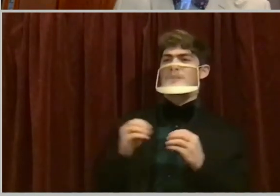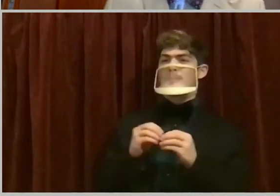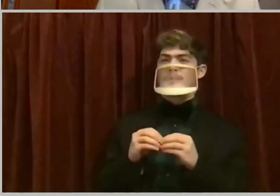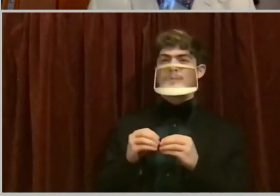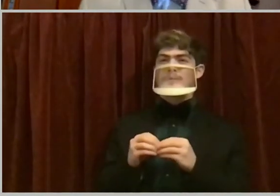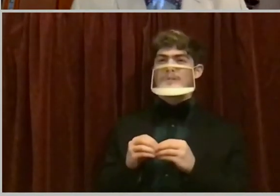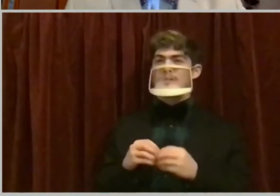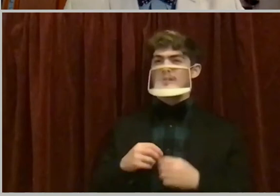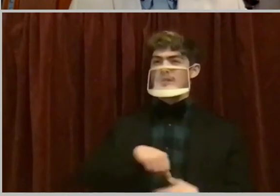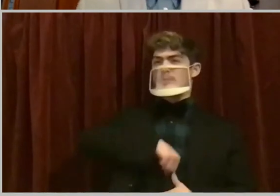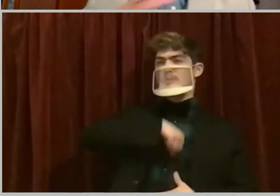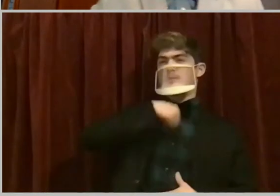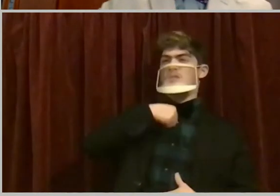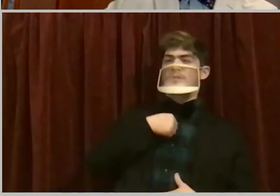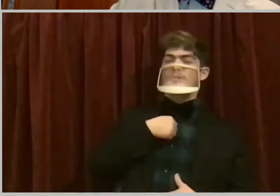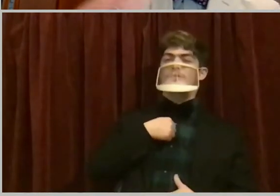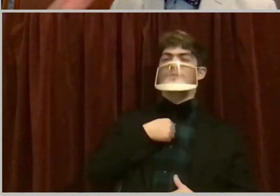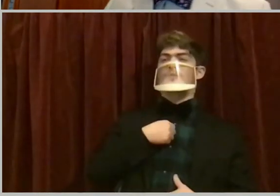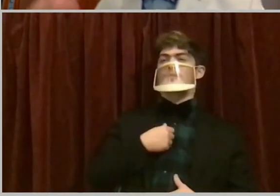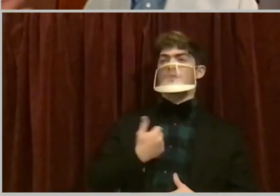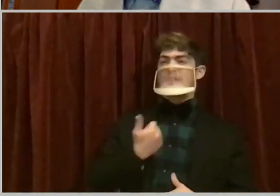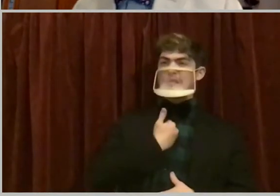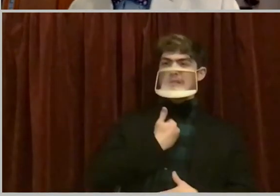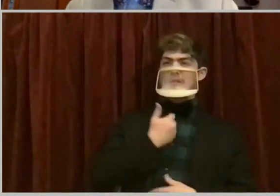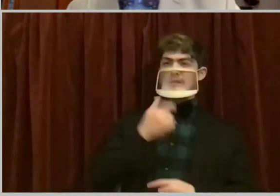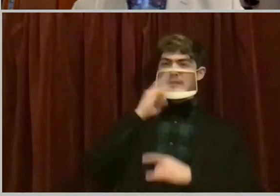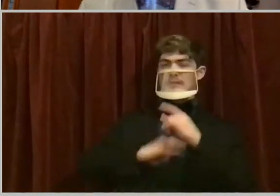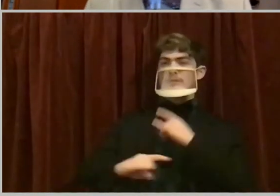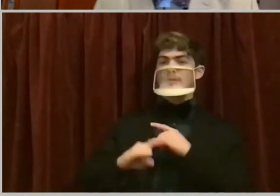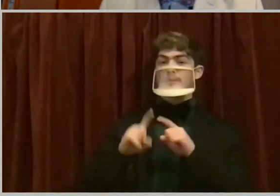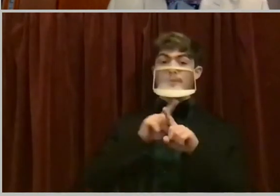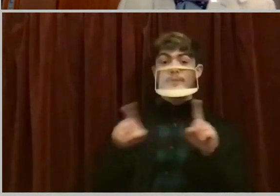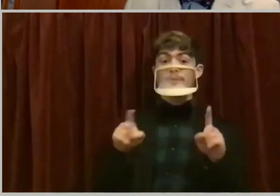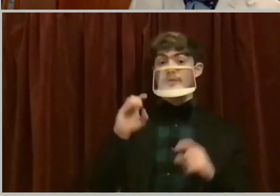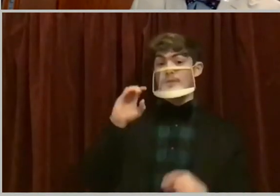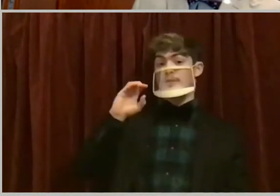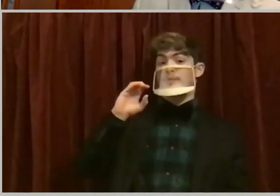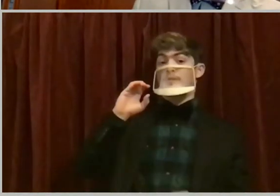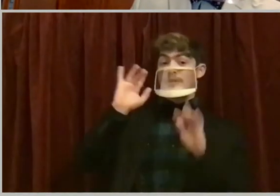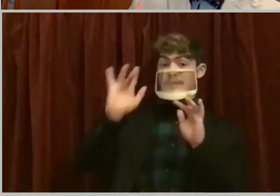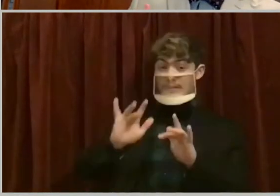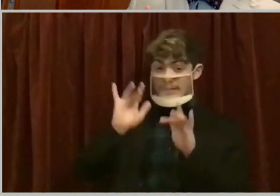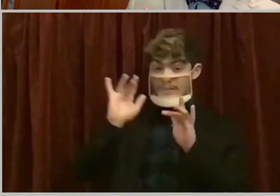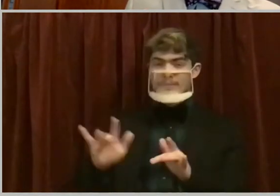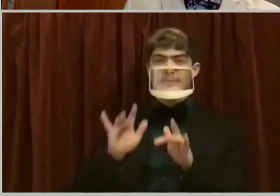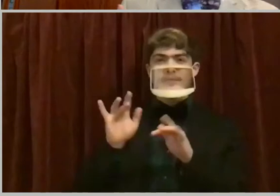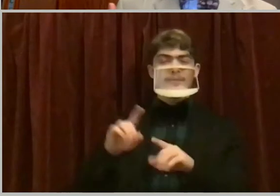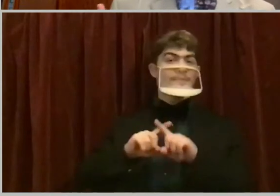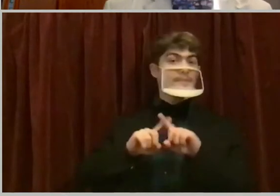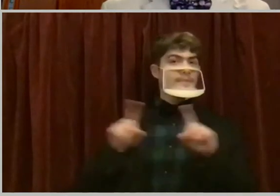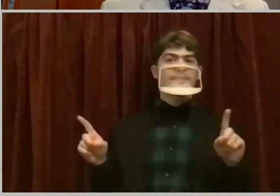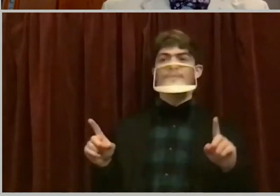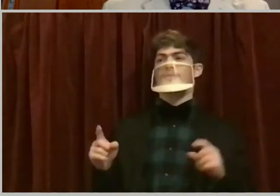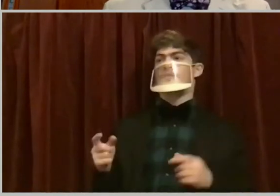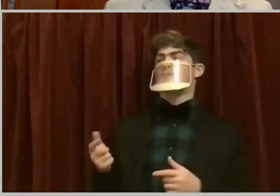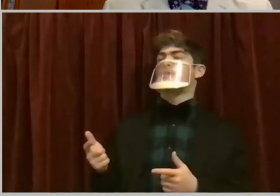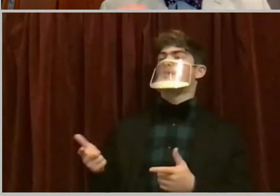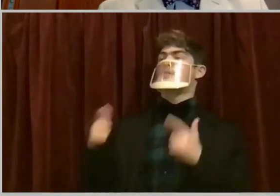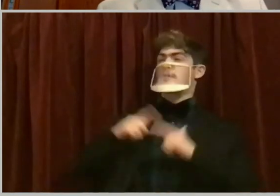self-protective thing. Whereas compassion works the opposite way. Compassion leads us to